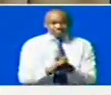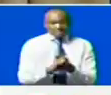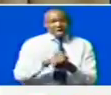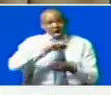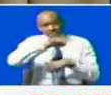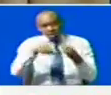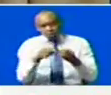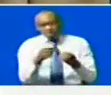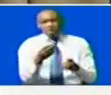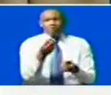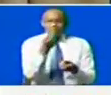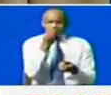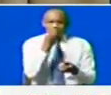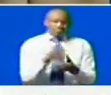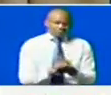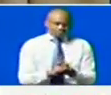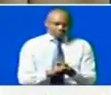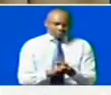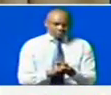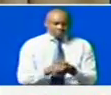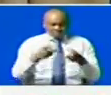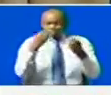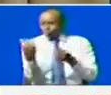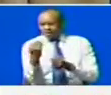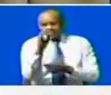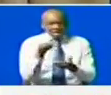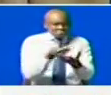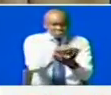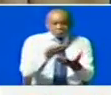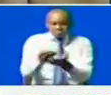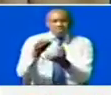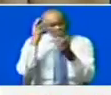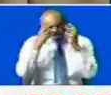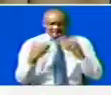They are worried about putting food on the plates of their children.